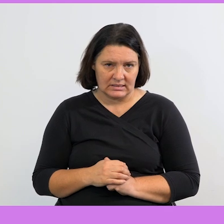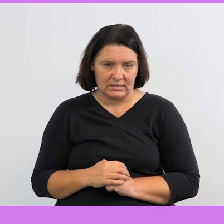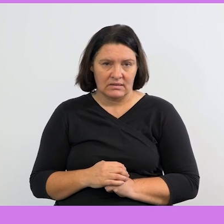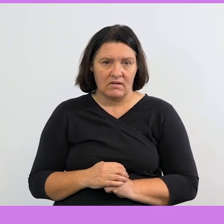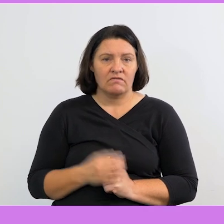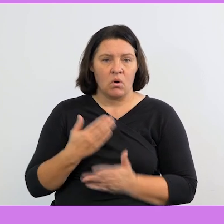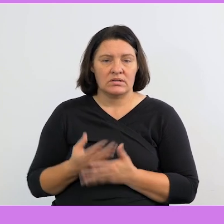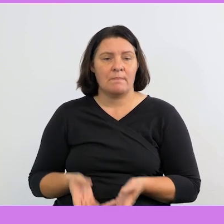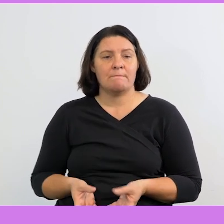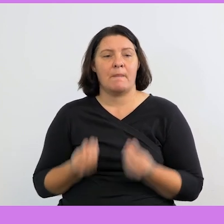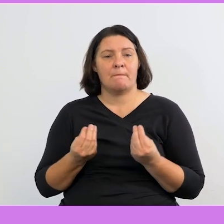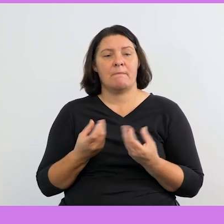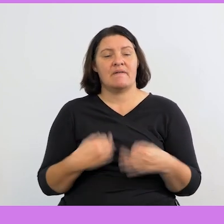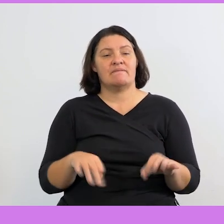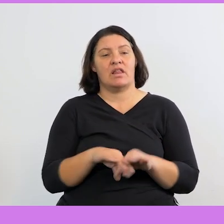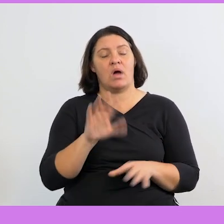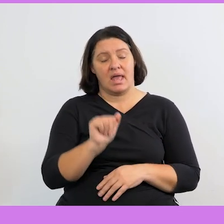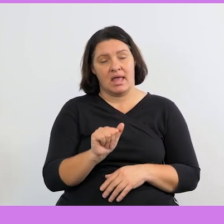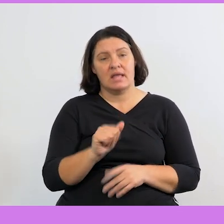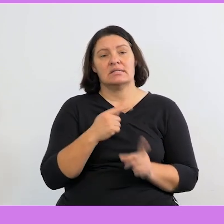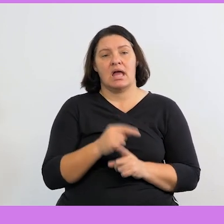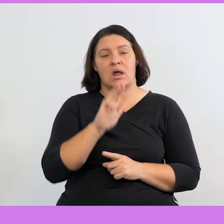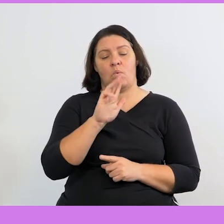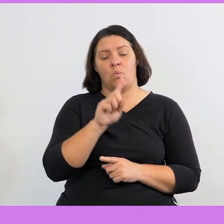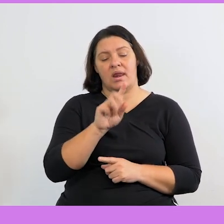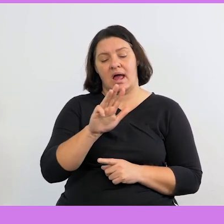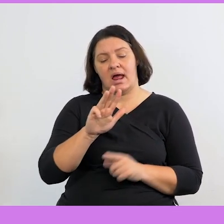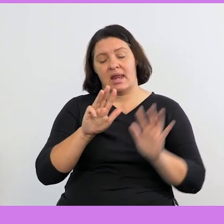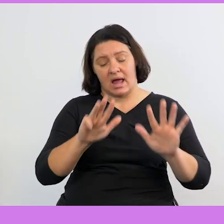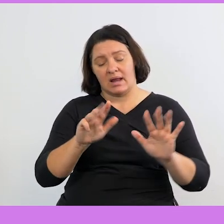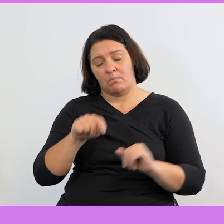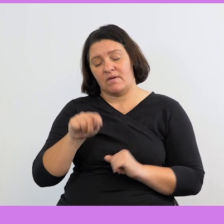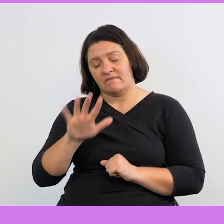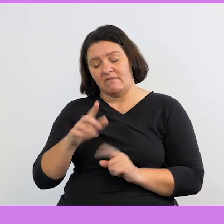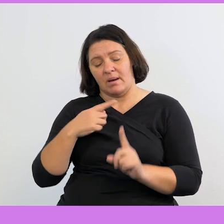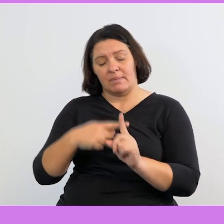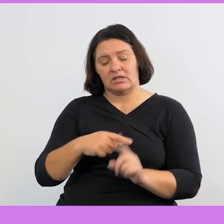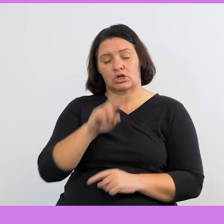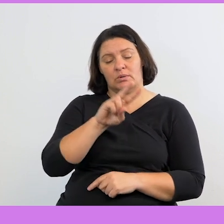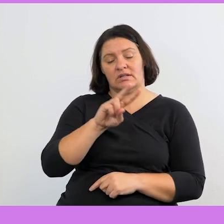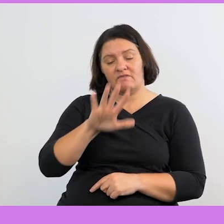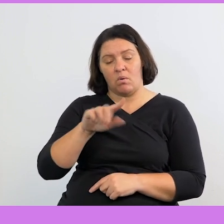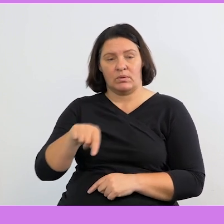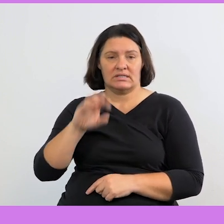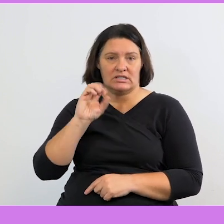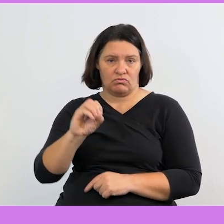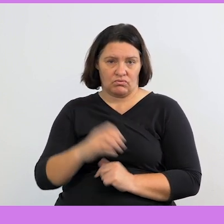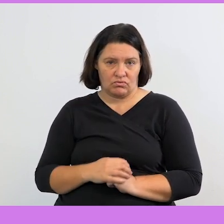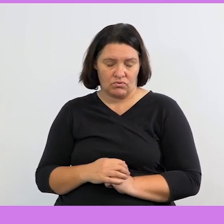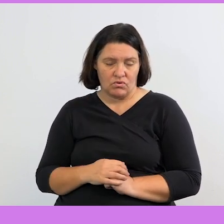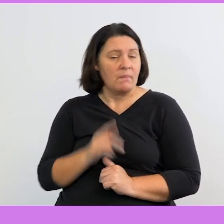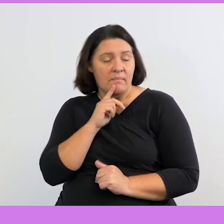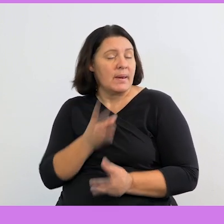24.0%. So in order for us to get the value of A, we'll say 19.5 plus